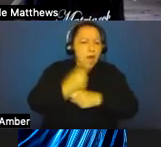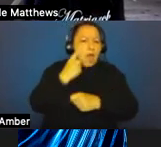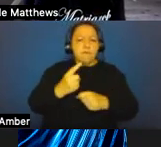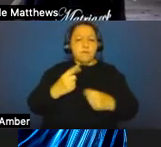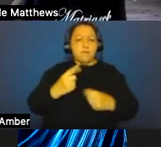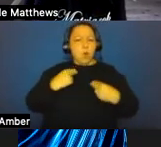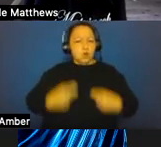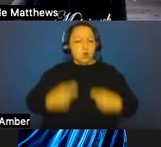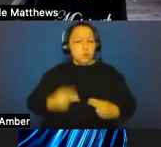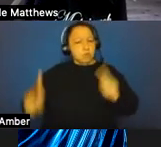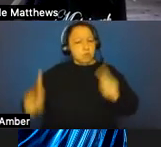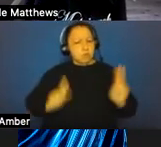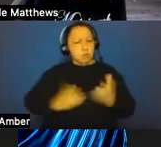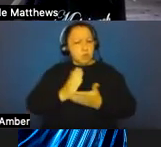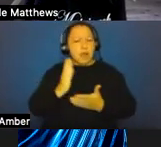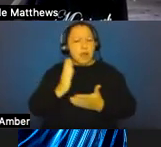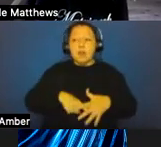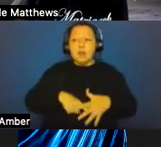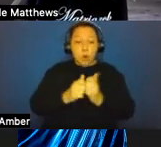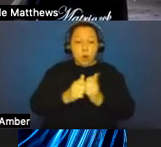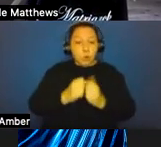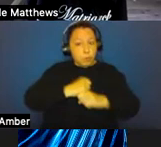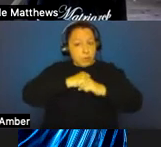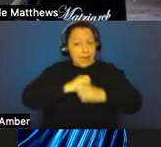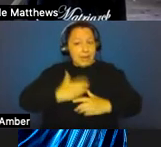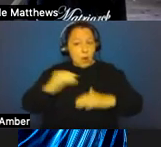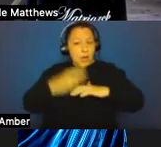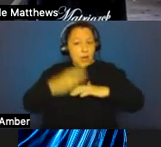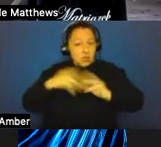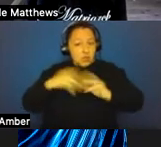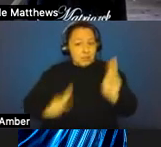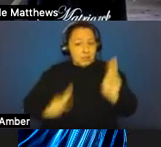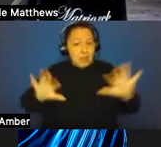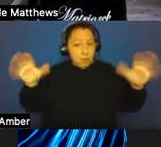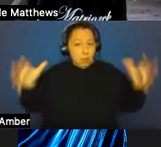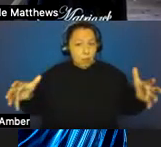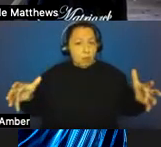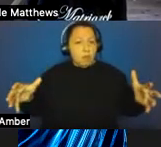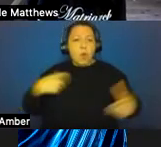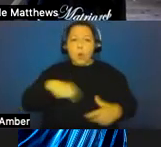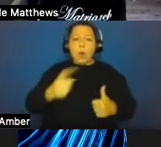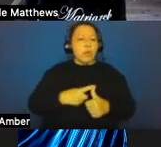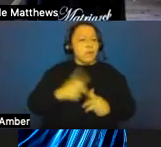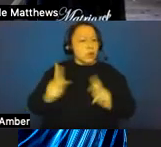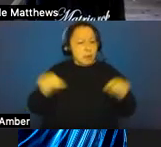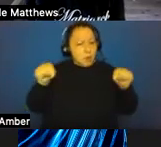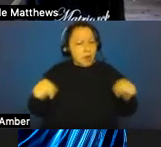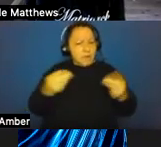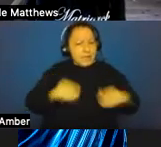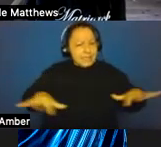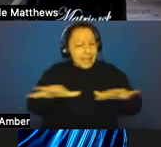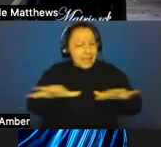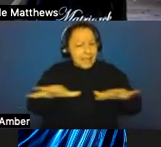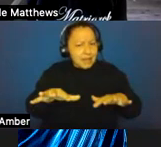protecting our Indigenous people. We are the first people of this land. And so when we create